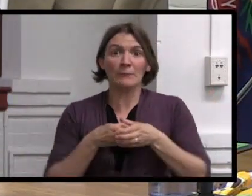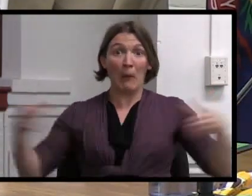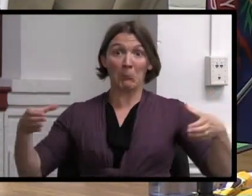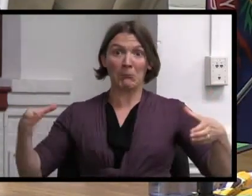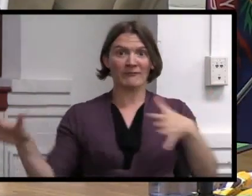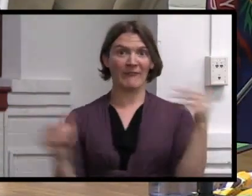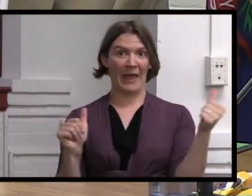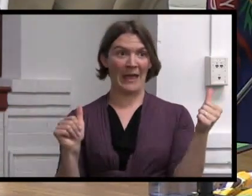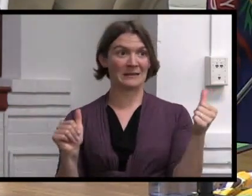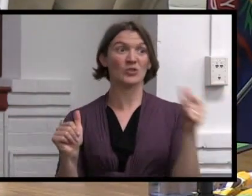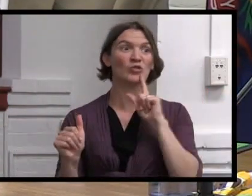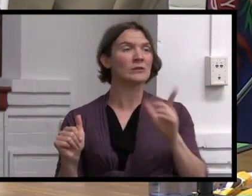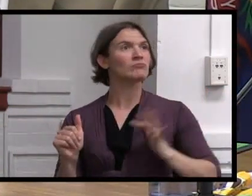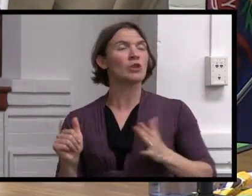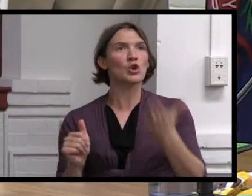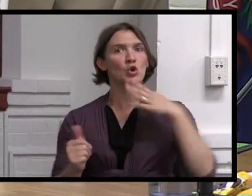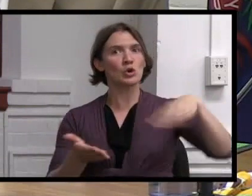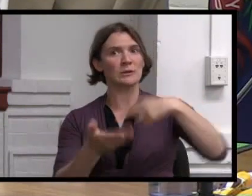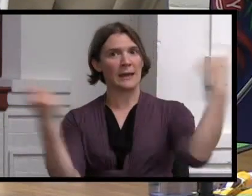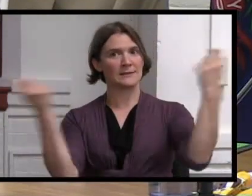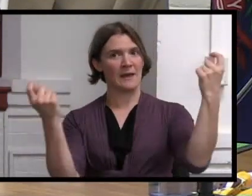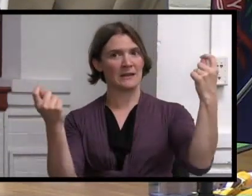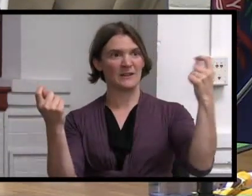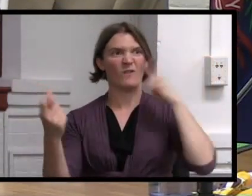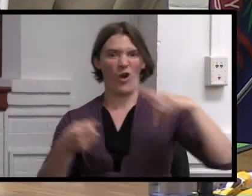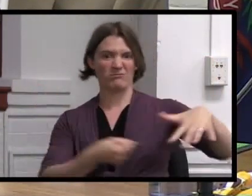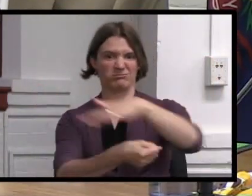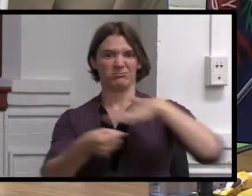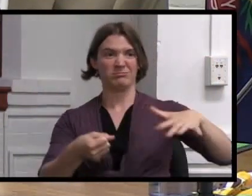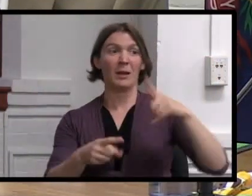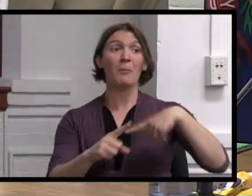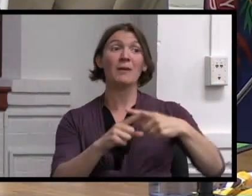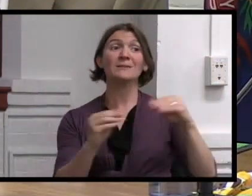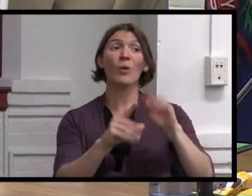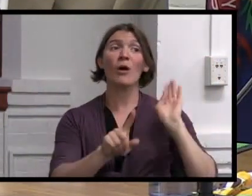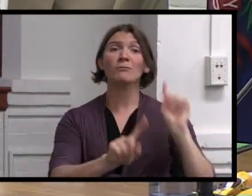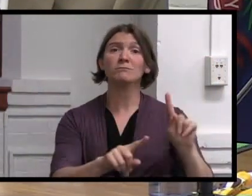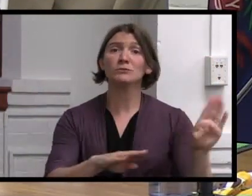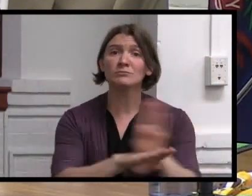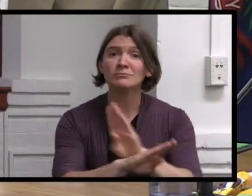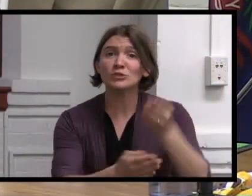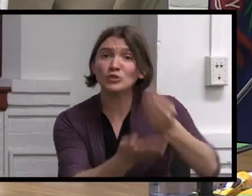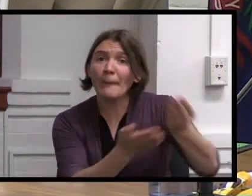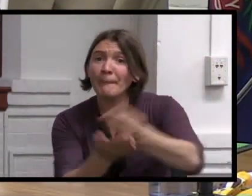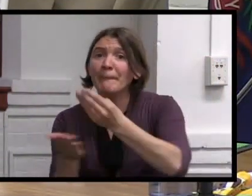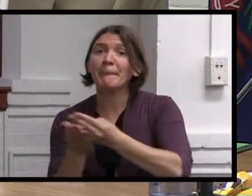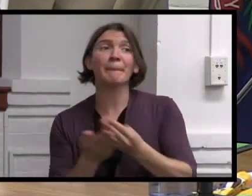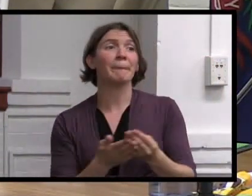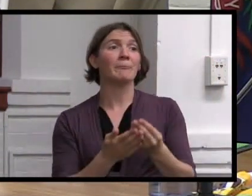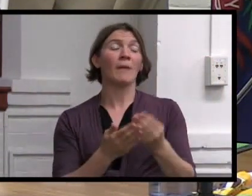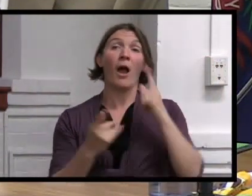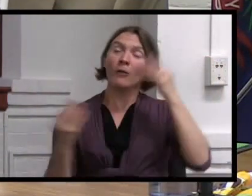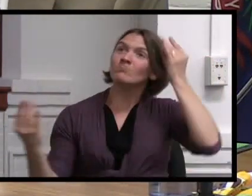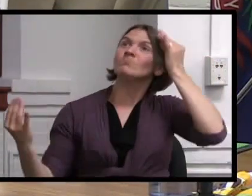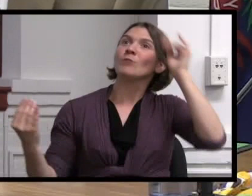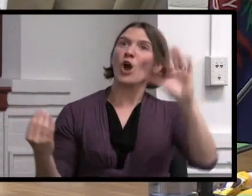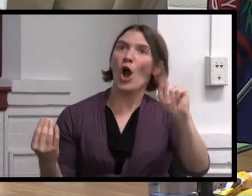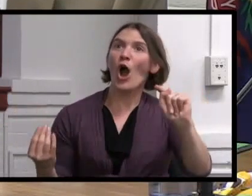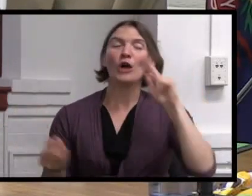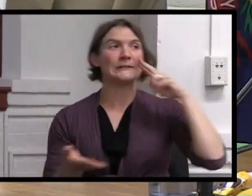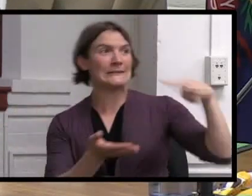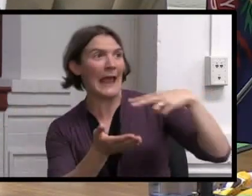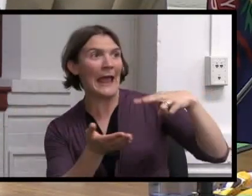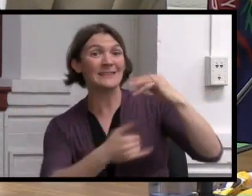and become a staple dance festival to the local business and arts community, as well as to the dance